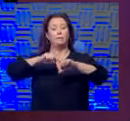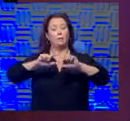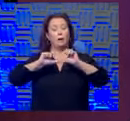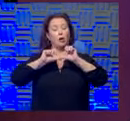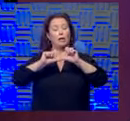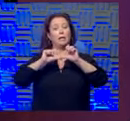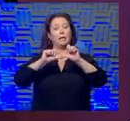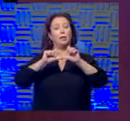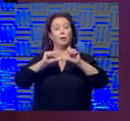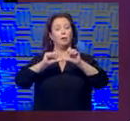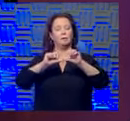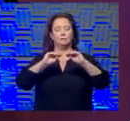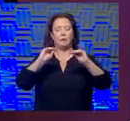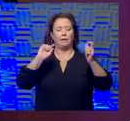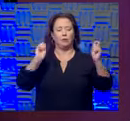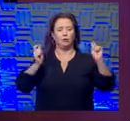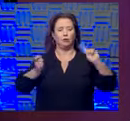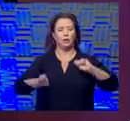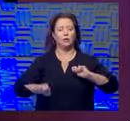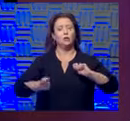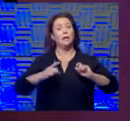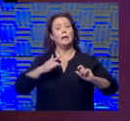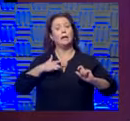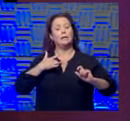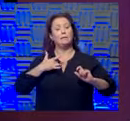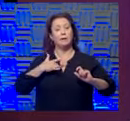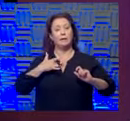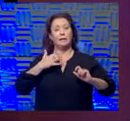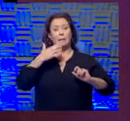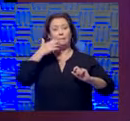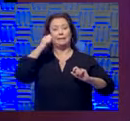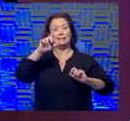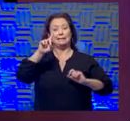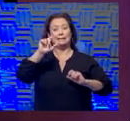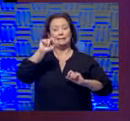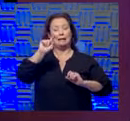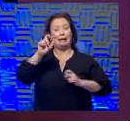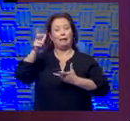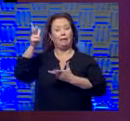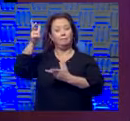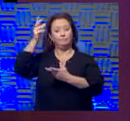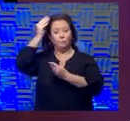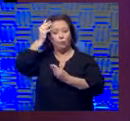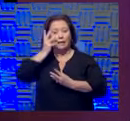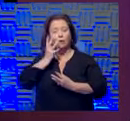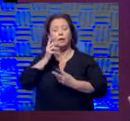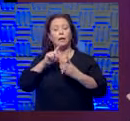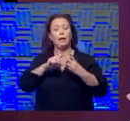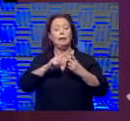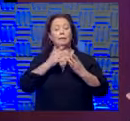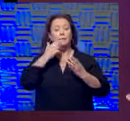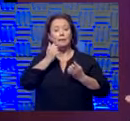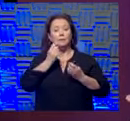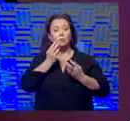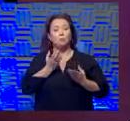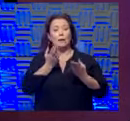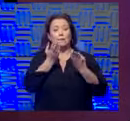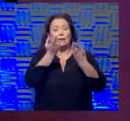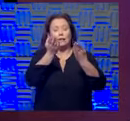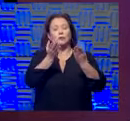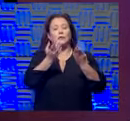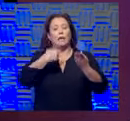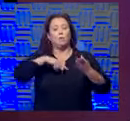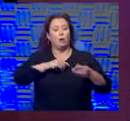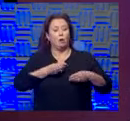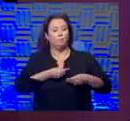it as if nothing has changed, in the sense that we're bringing the best data in and the best recommendations and are still providing those to counties